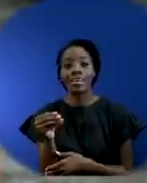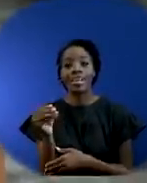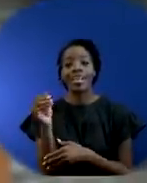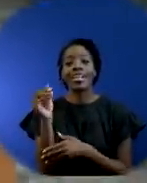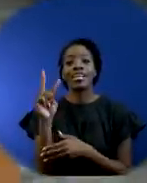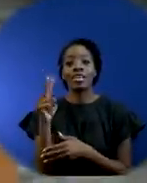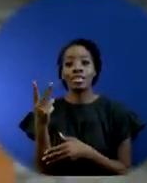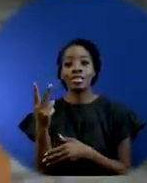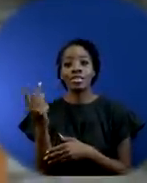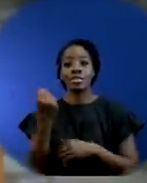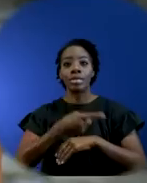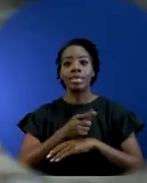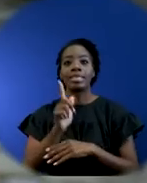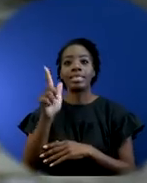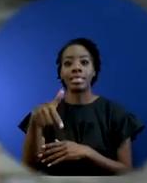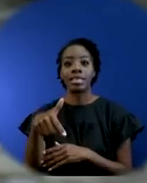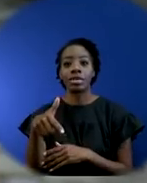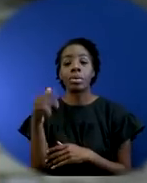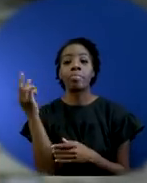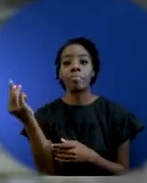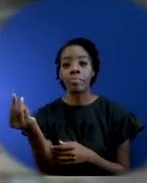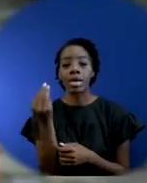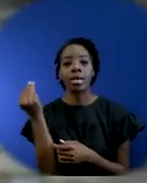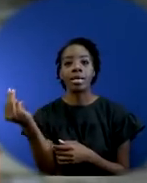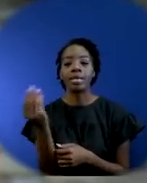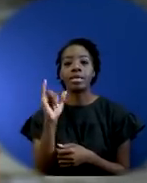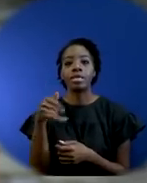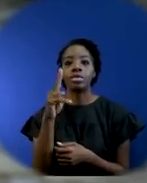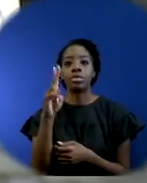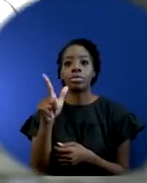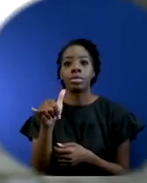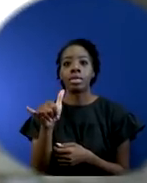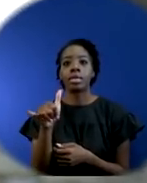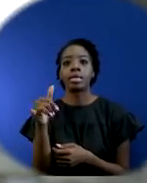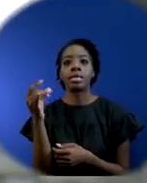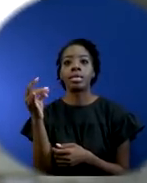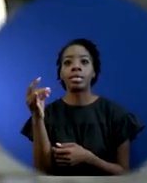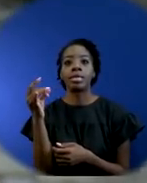have the second Sunday worship service on Monday,